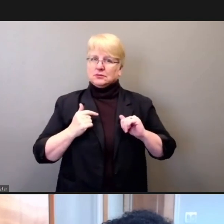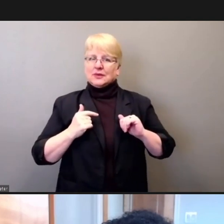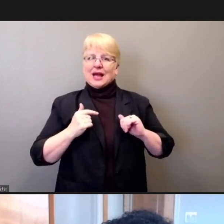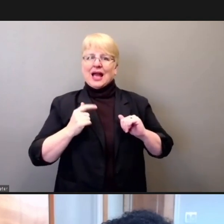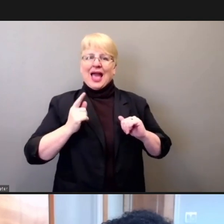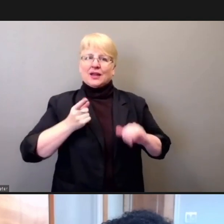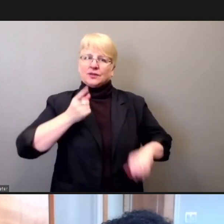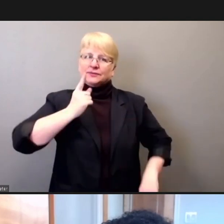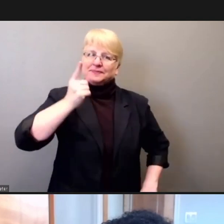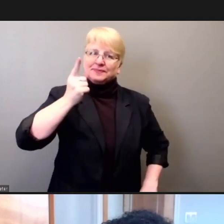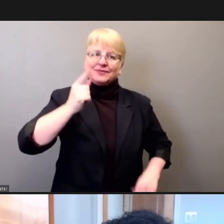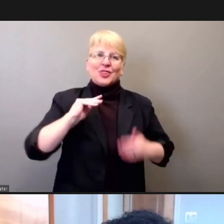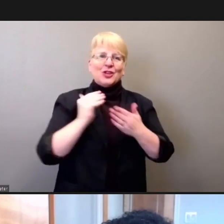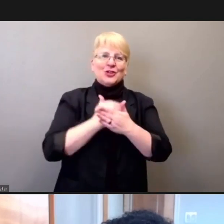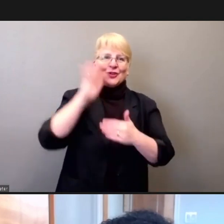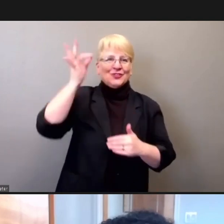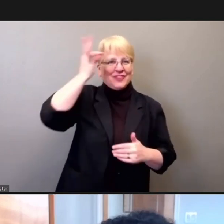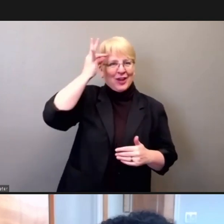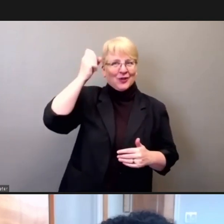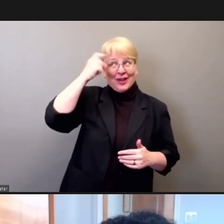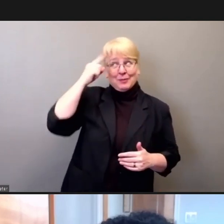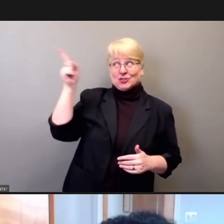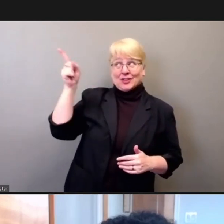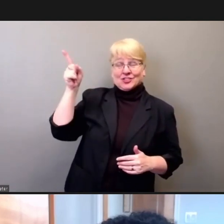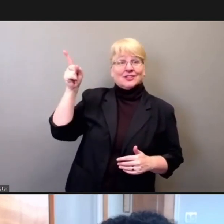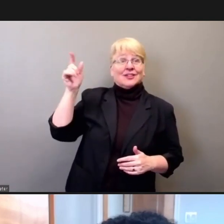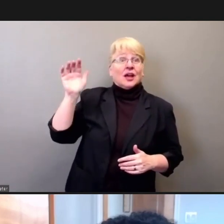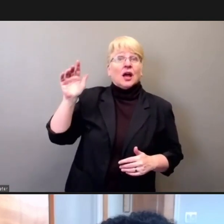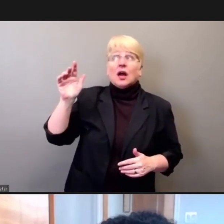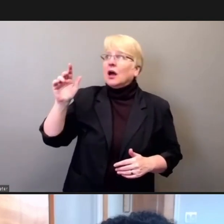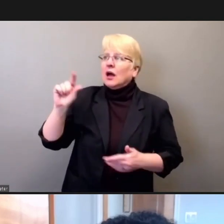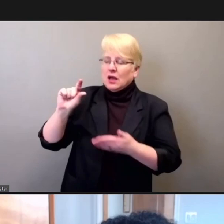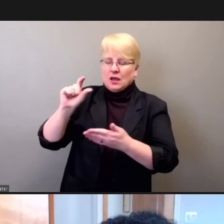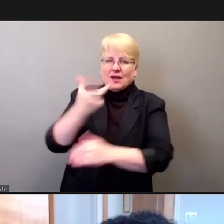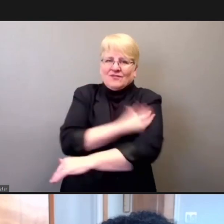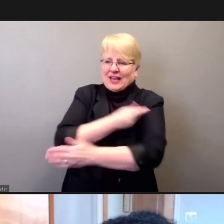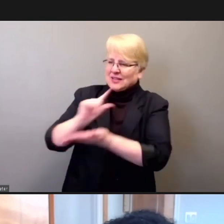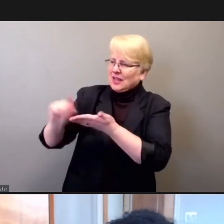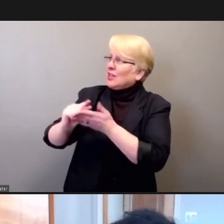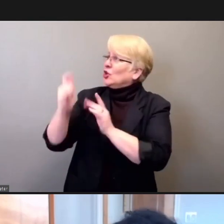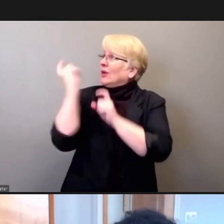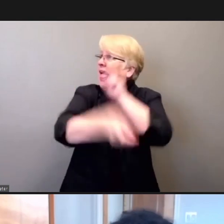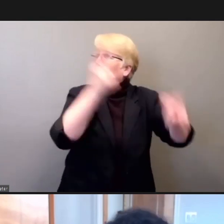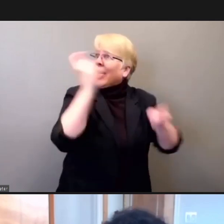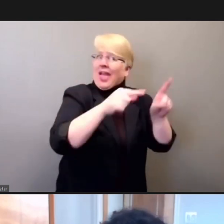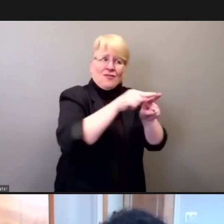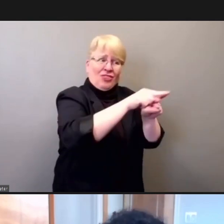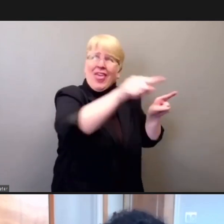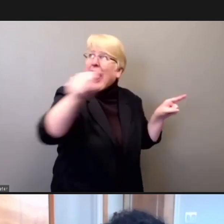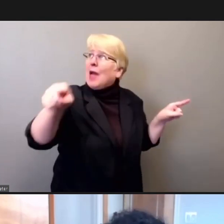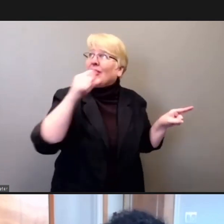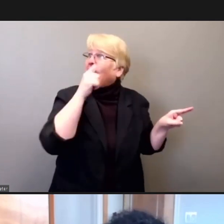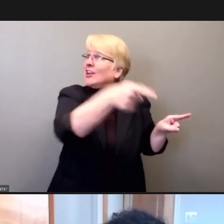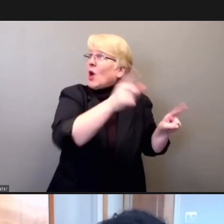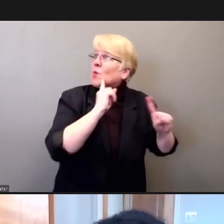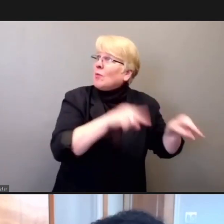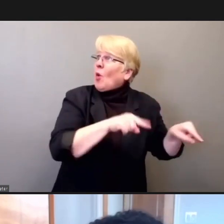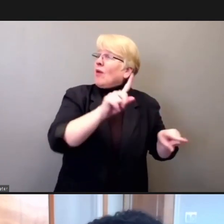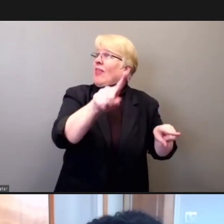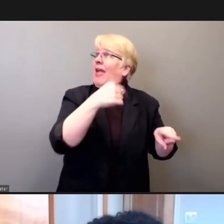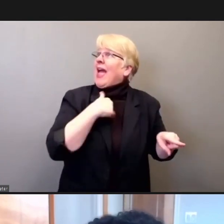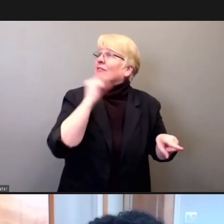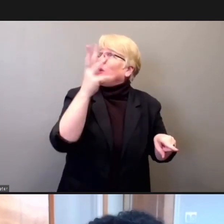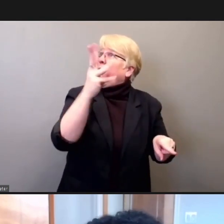federal administration that getting vaccine out to all these different providers who don't report, who have their own patient lists, who have their